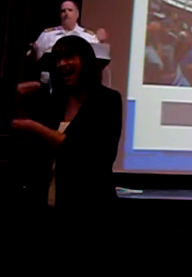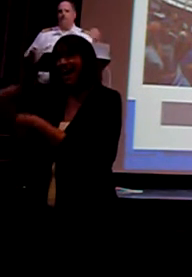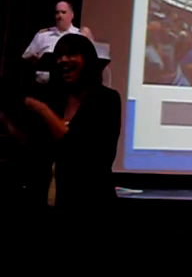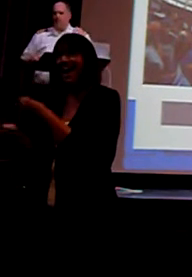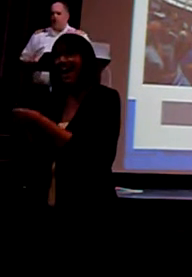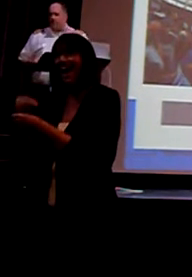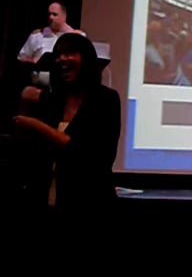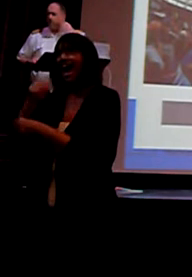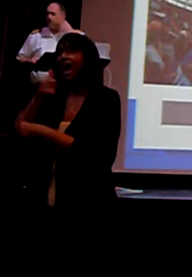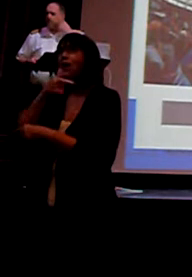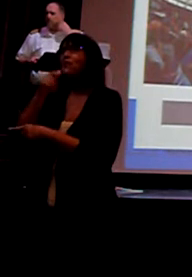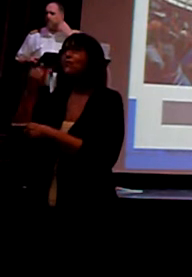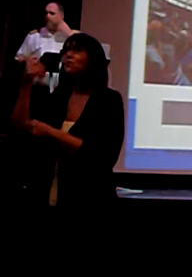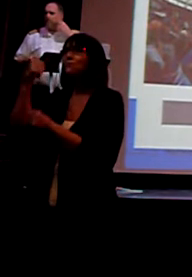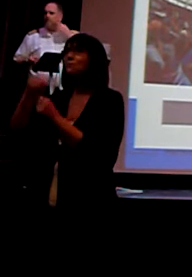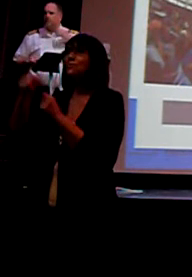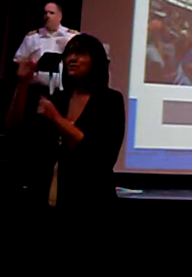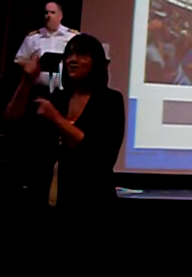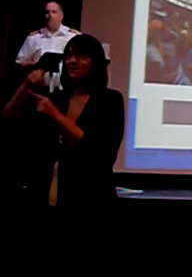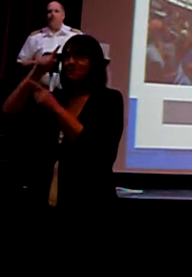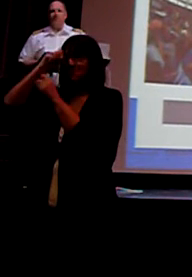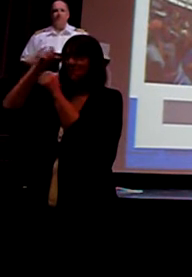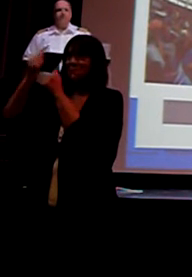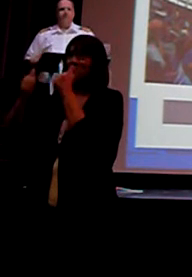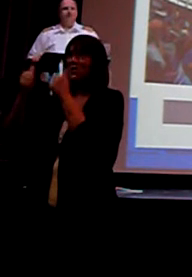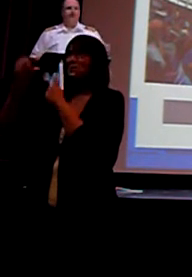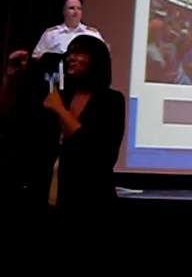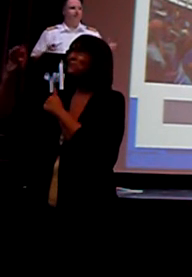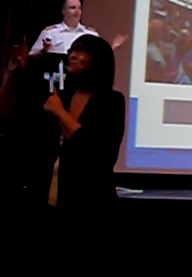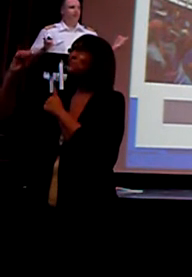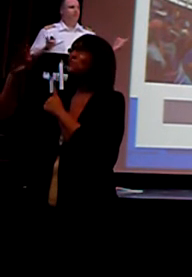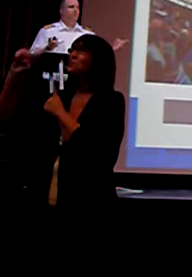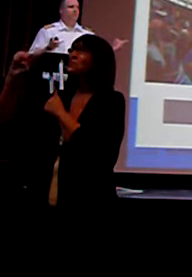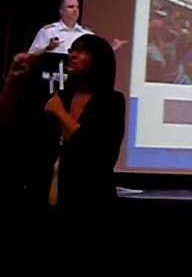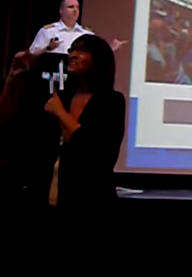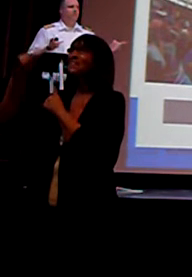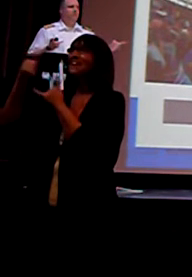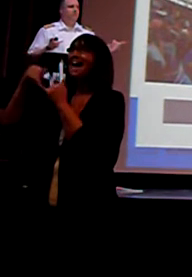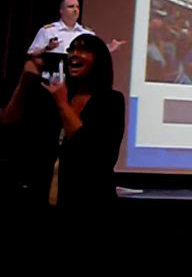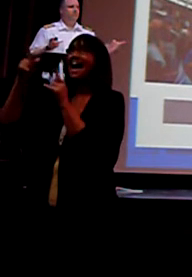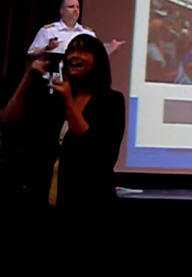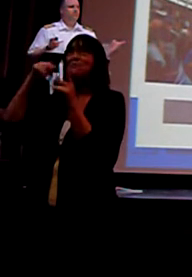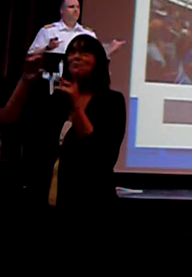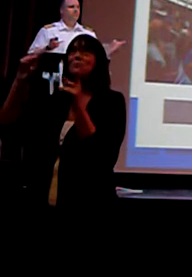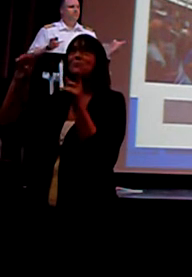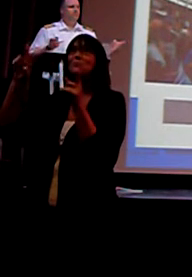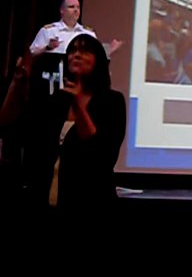other cruise line, which you can imagine which one it is. Anybody knows?